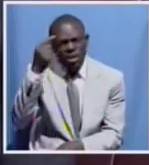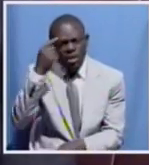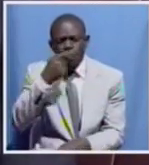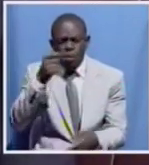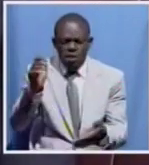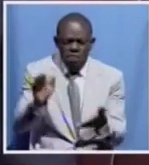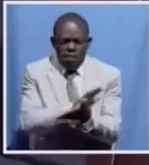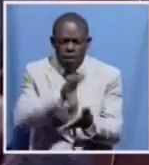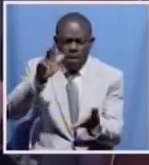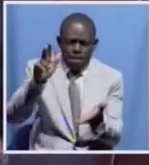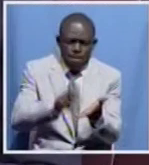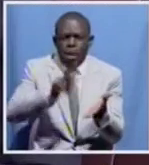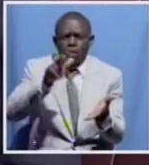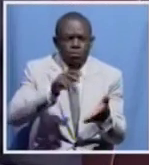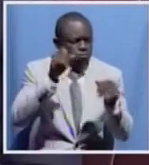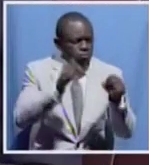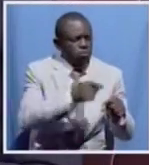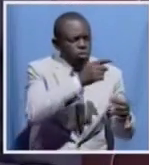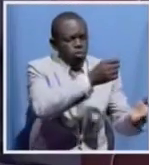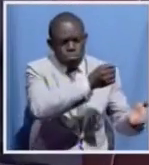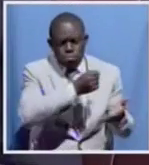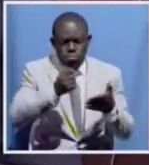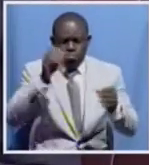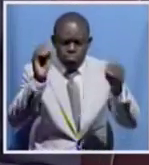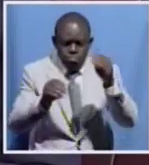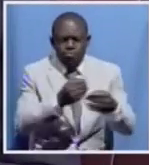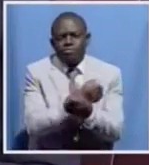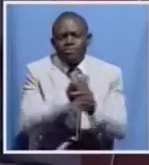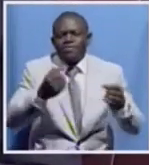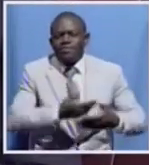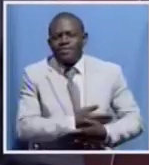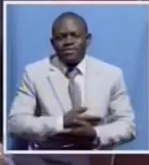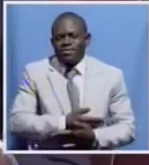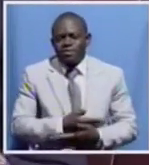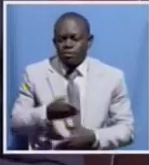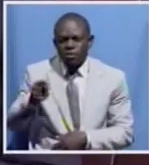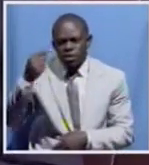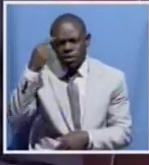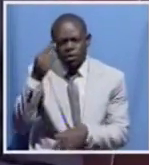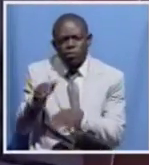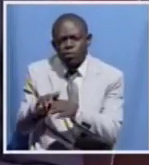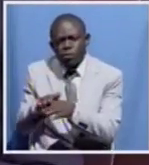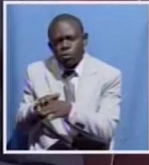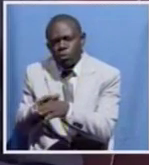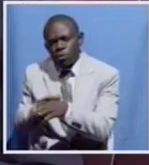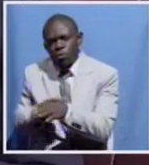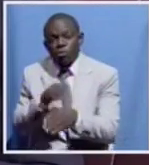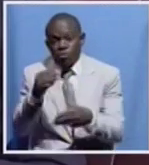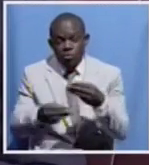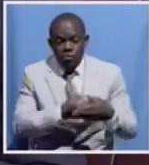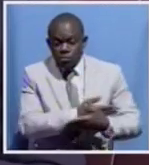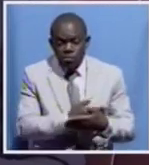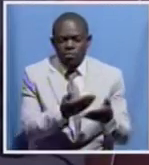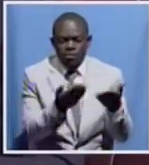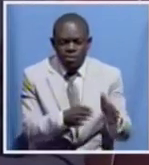delay an MOU for the cancer center means that every day that you are doing, there is this other infection that goes untreated.